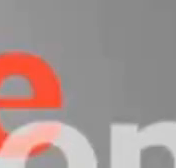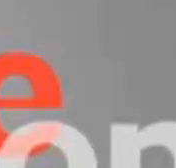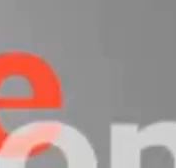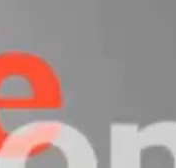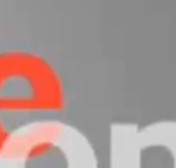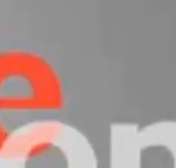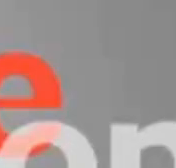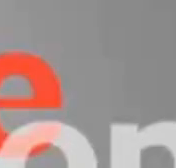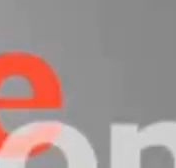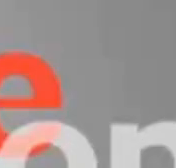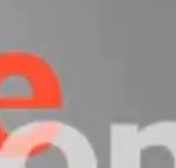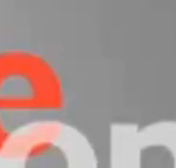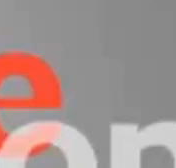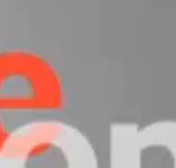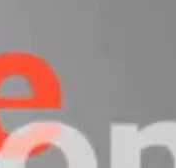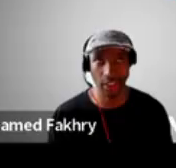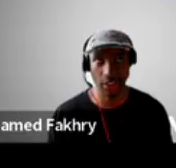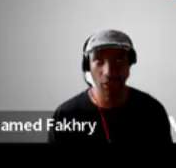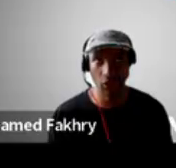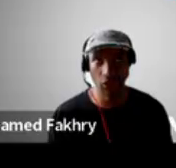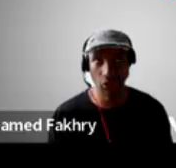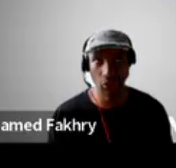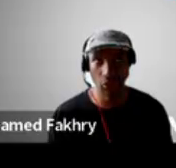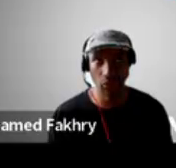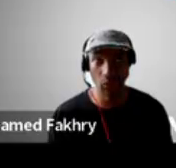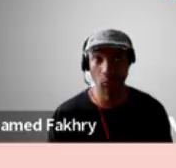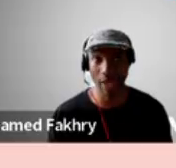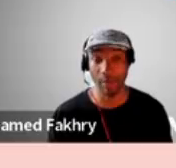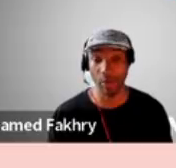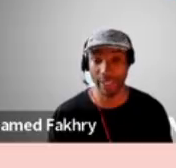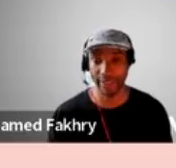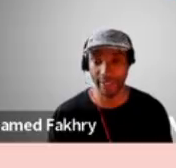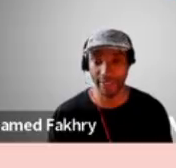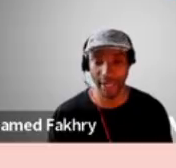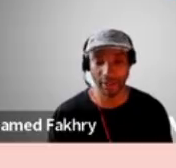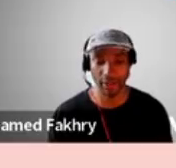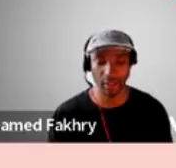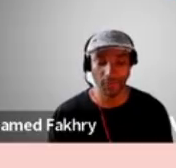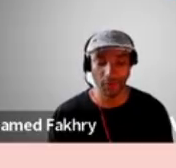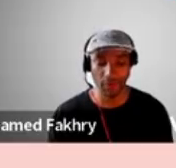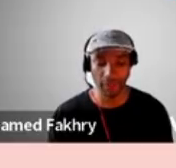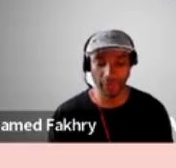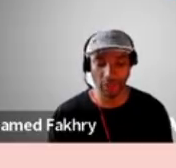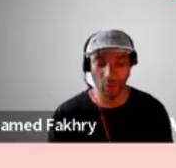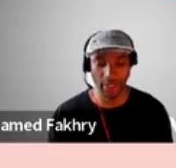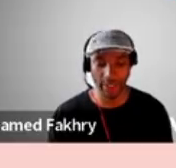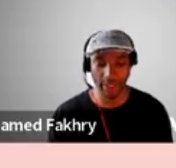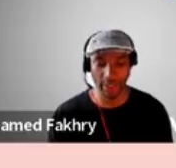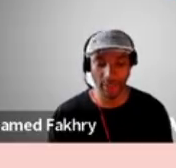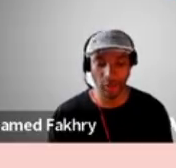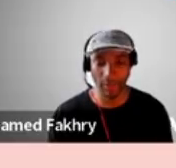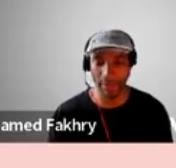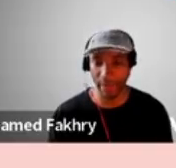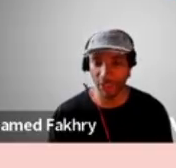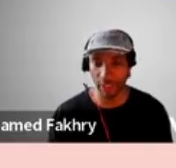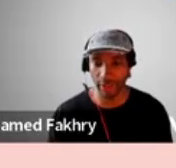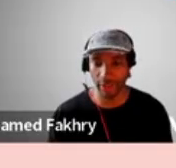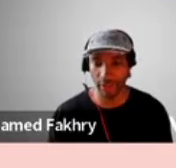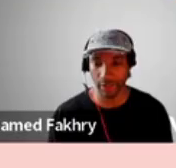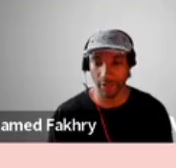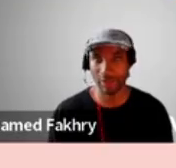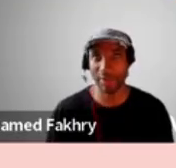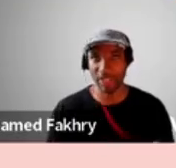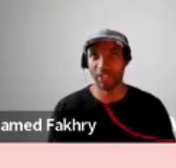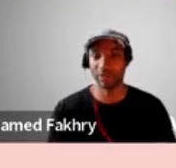fact, because for me, I think it teaches you two important things. And the first one is to be